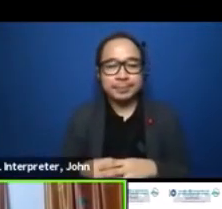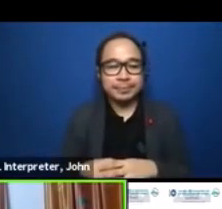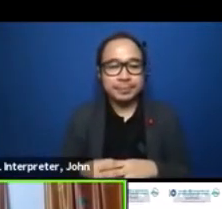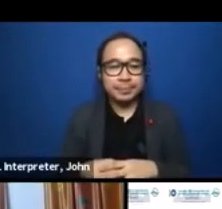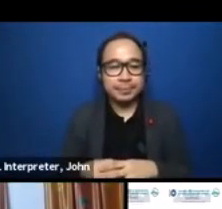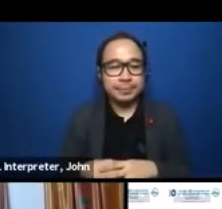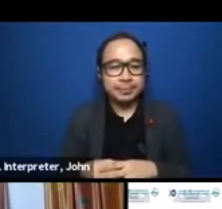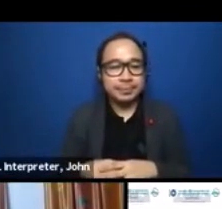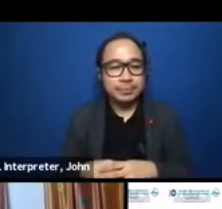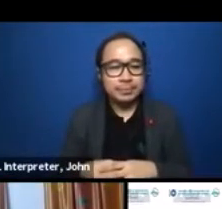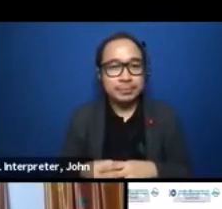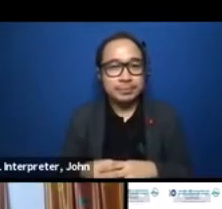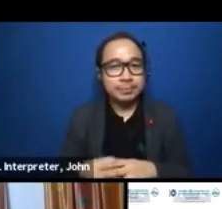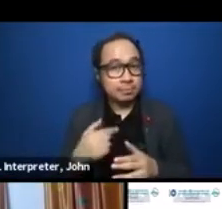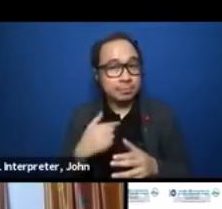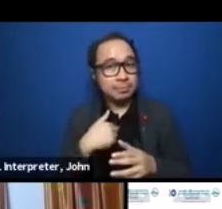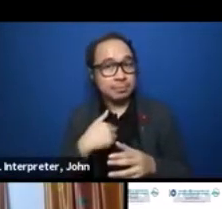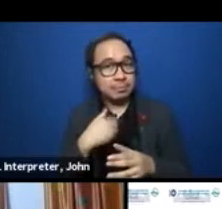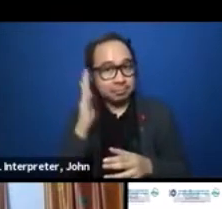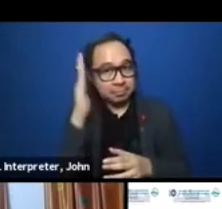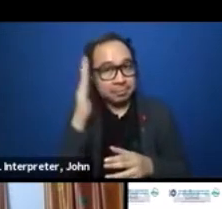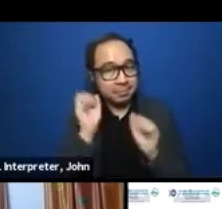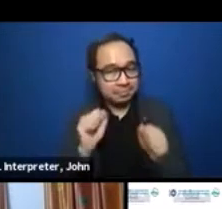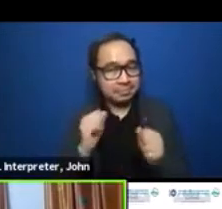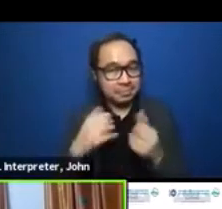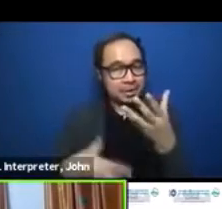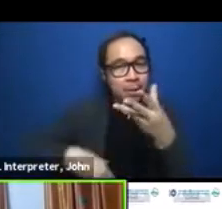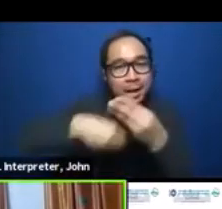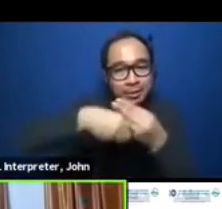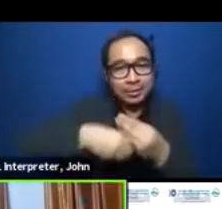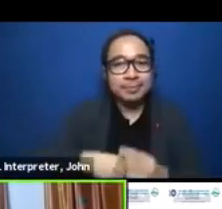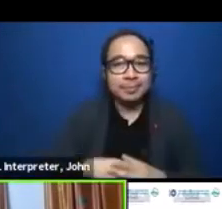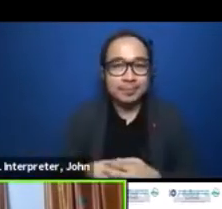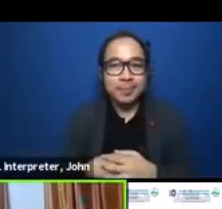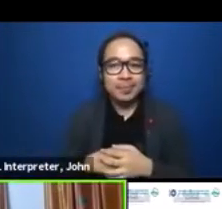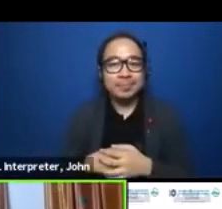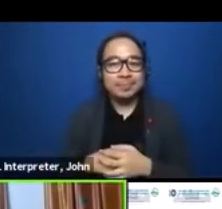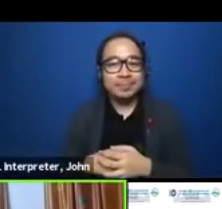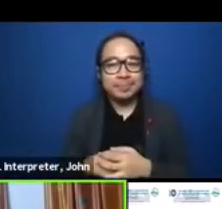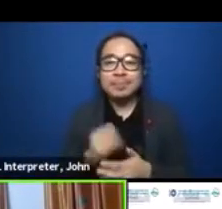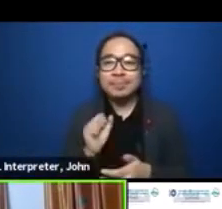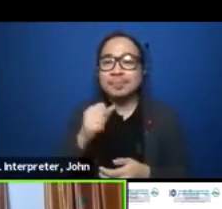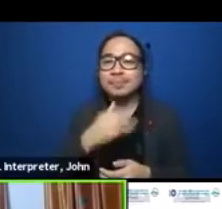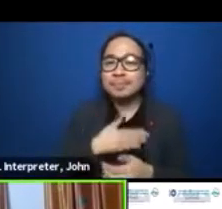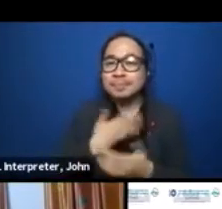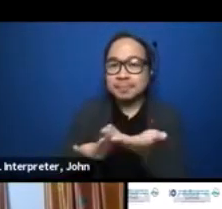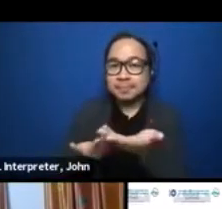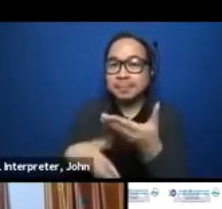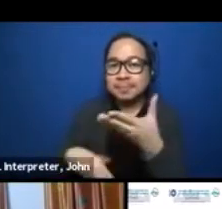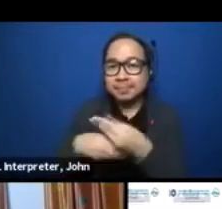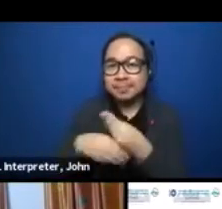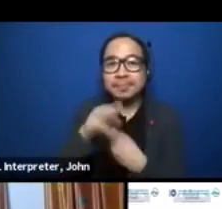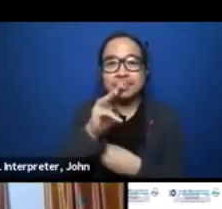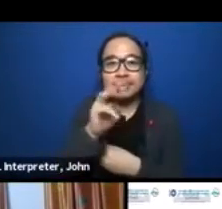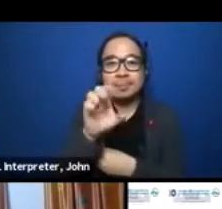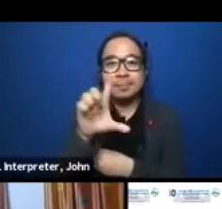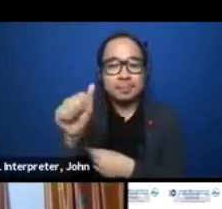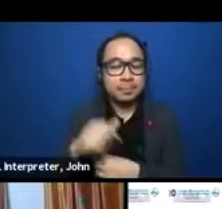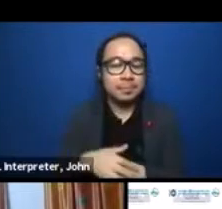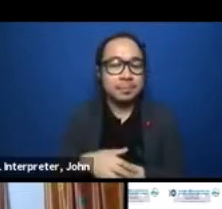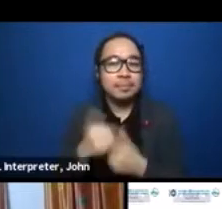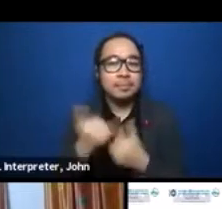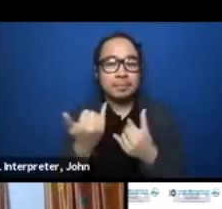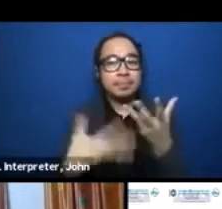Sovananry, can I jump in on this? Yeah, please. Yes, please. I was going to come to you anyway, so please do. Yeah. Yes. Just to add to